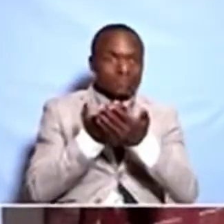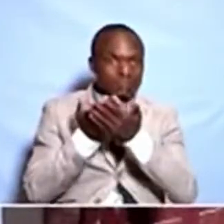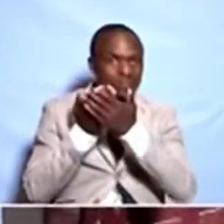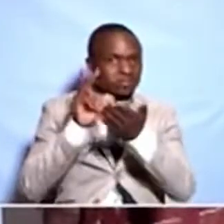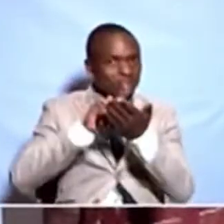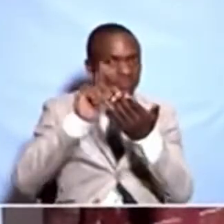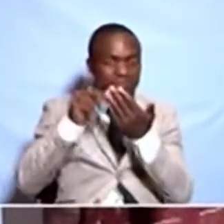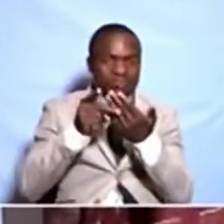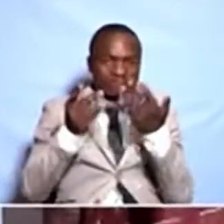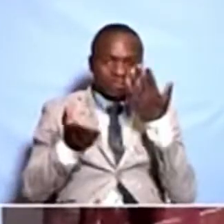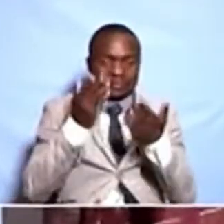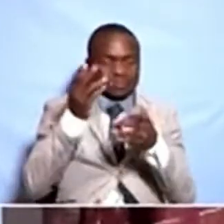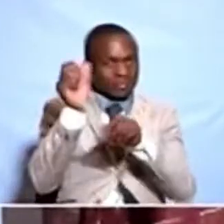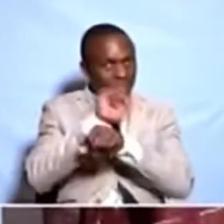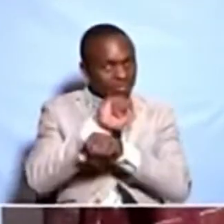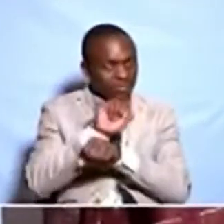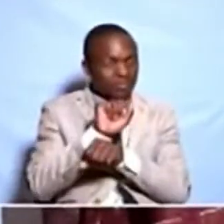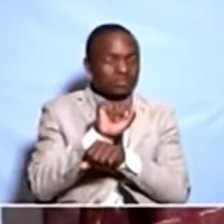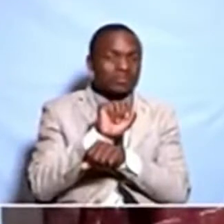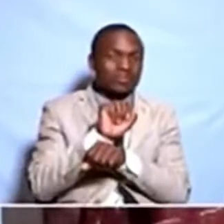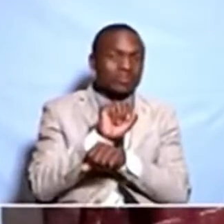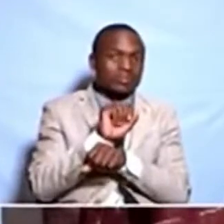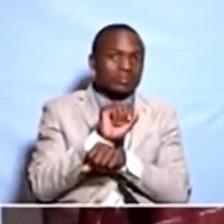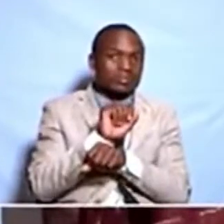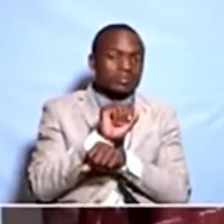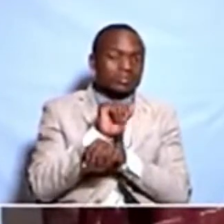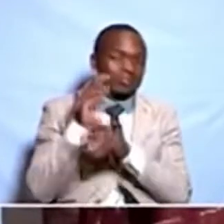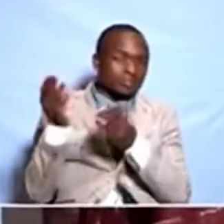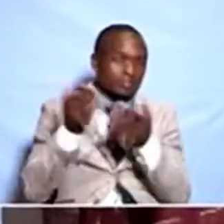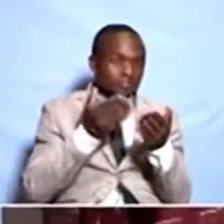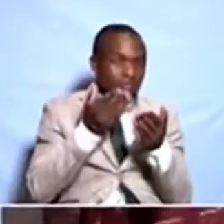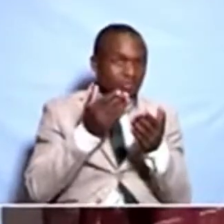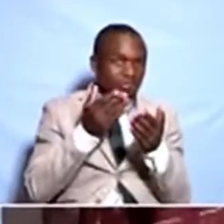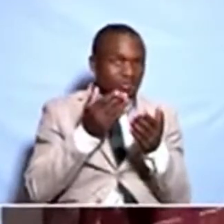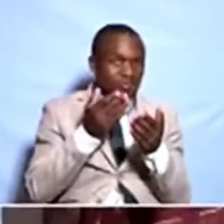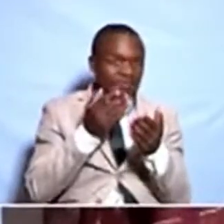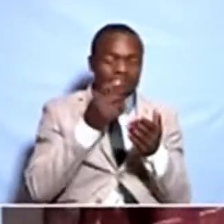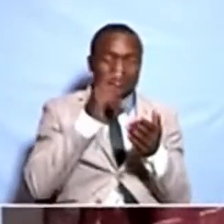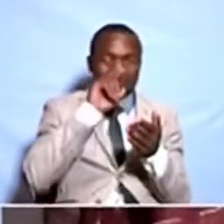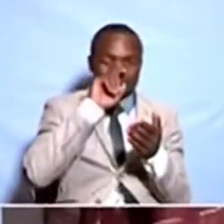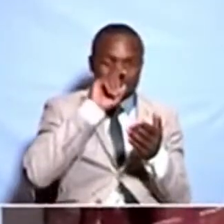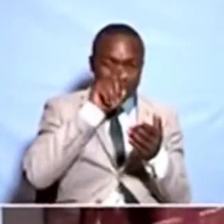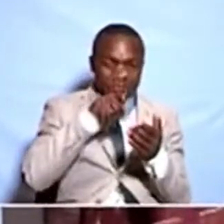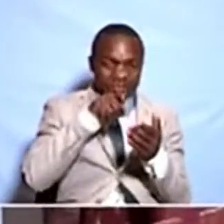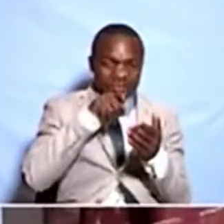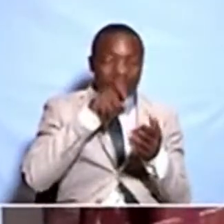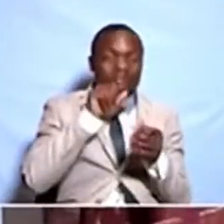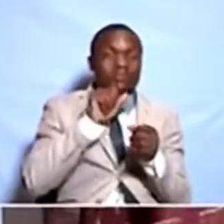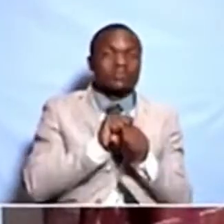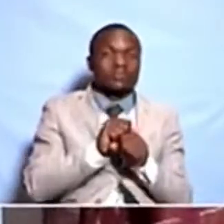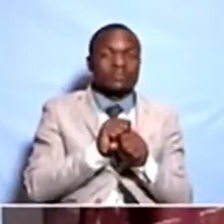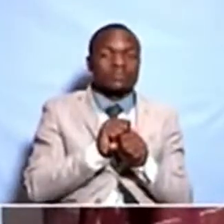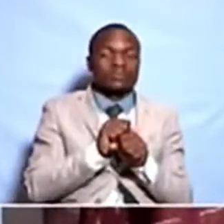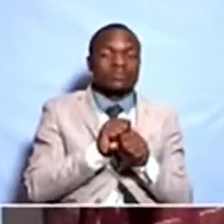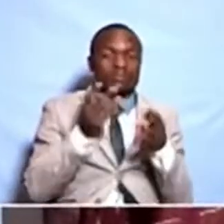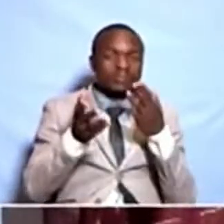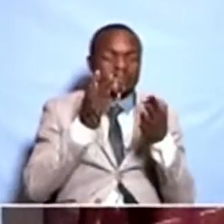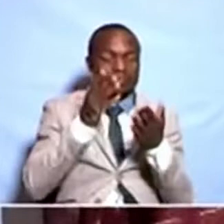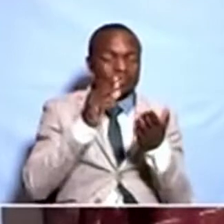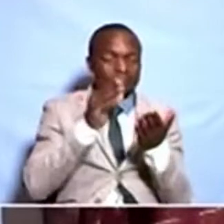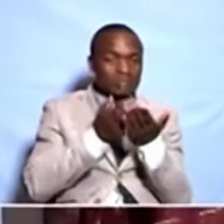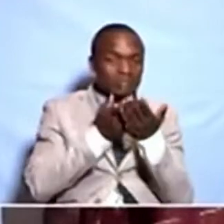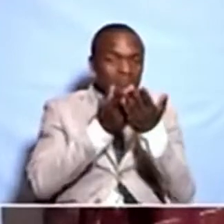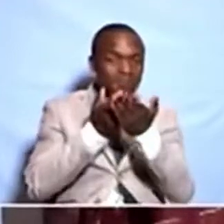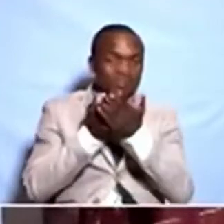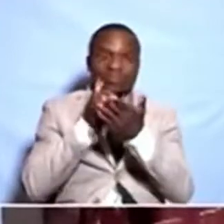the vehicle was a salvage. It was bought from an insurance. They originate a fake letter, and then they present such letters to